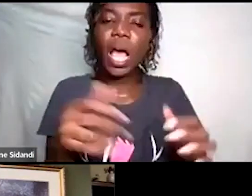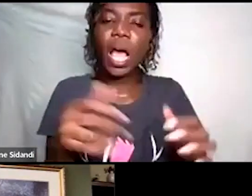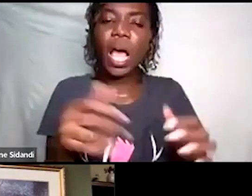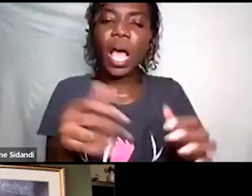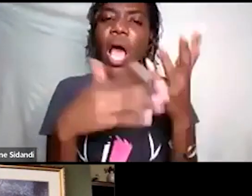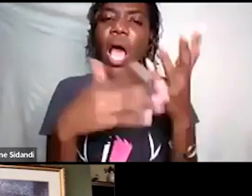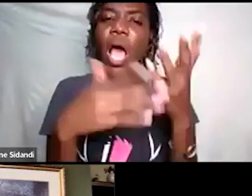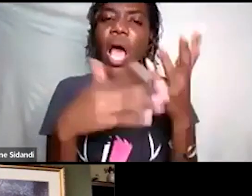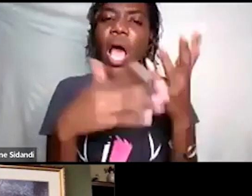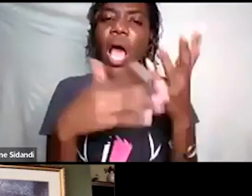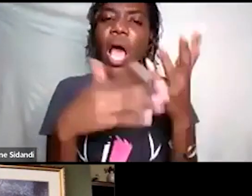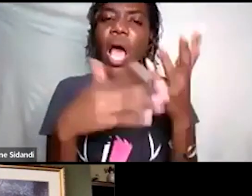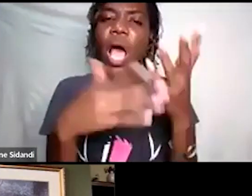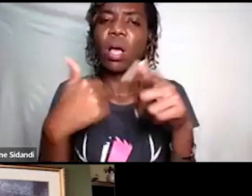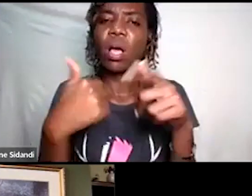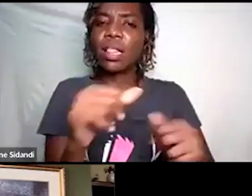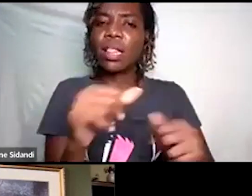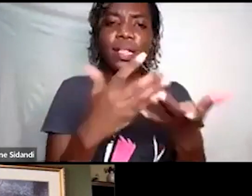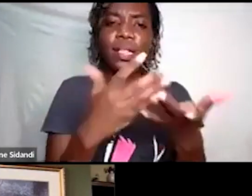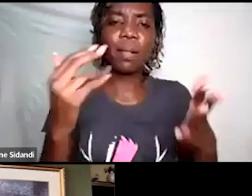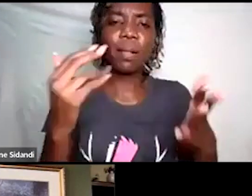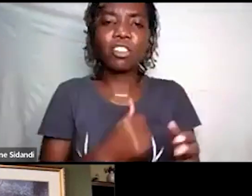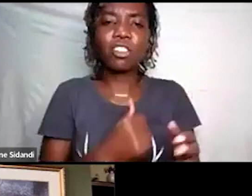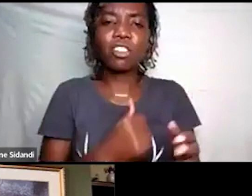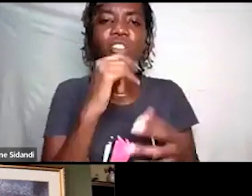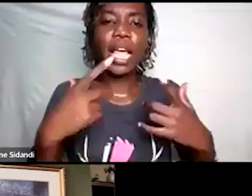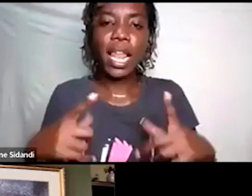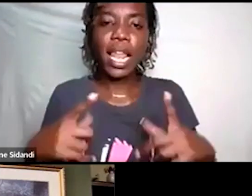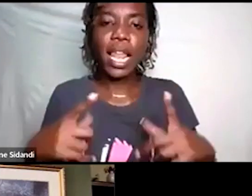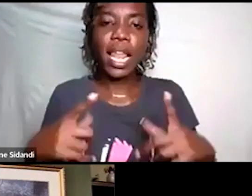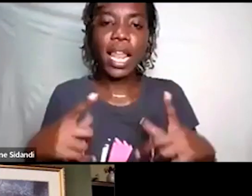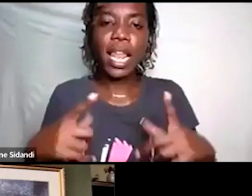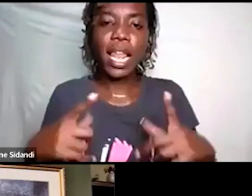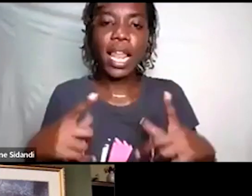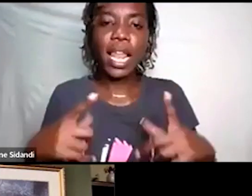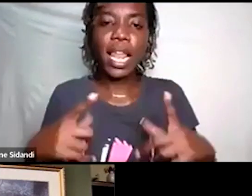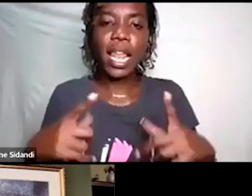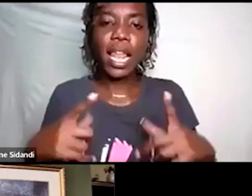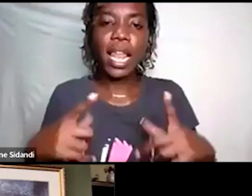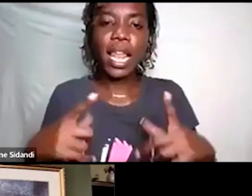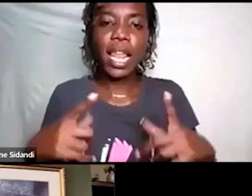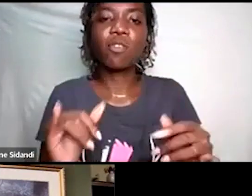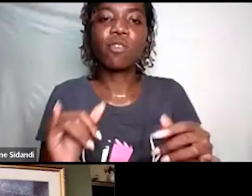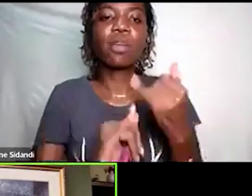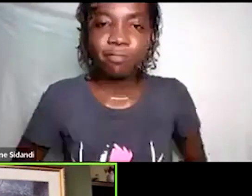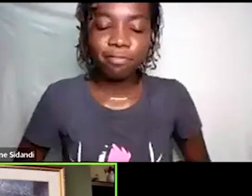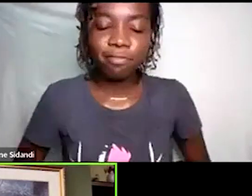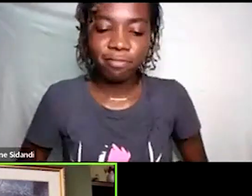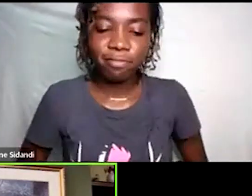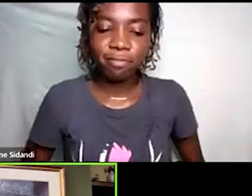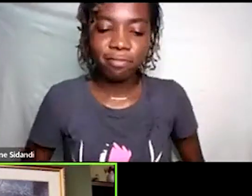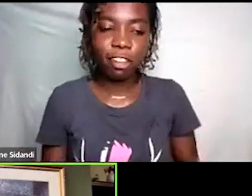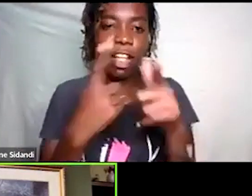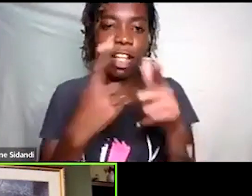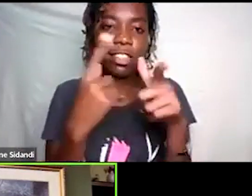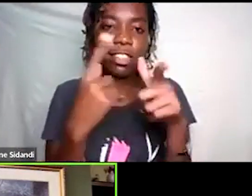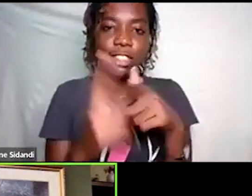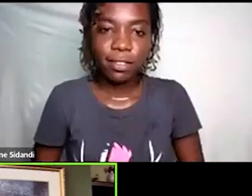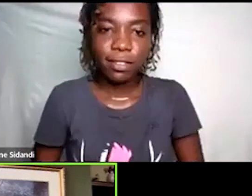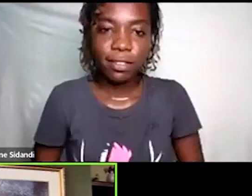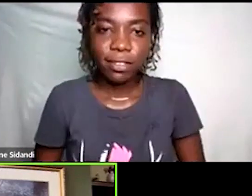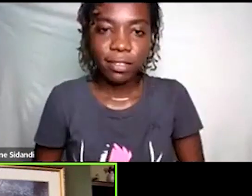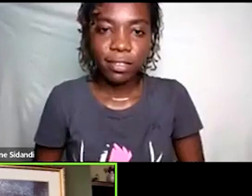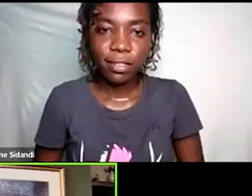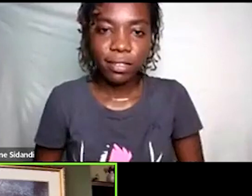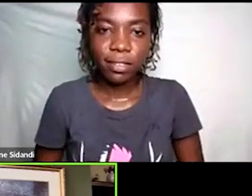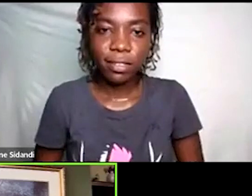of us are never allowed to? And then probably we can take, yeah? Okay, let me answer about the teachers.